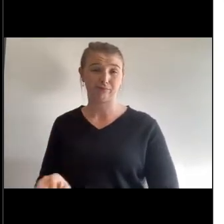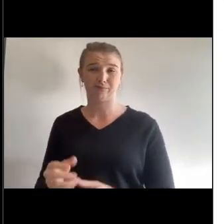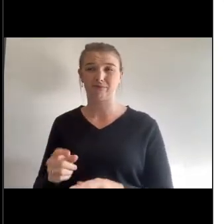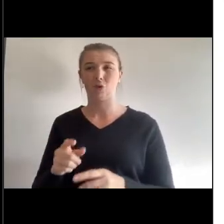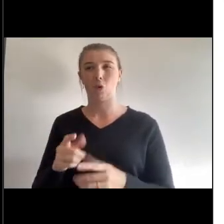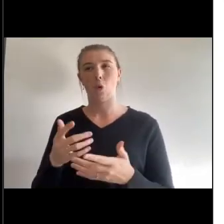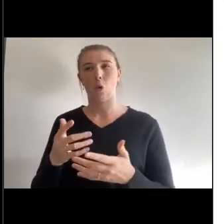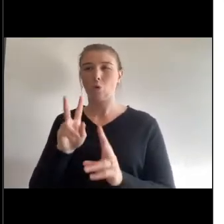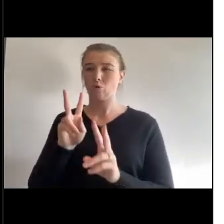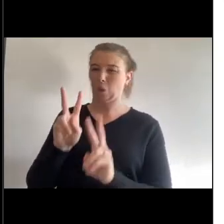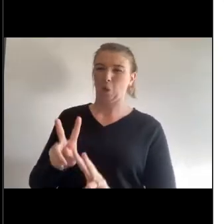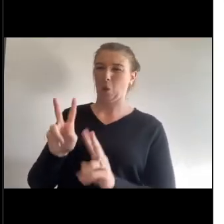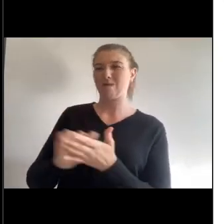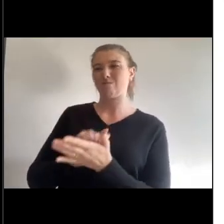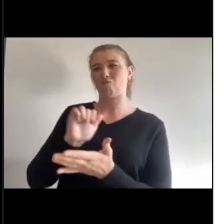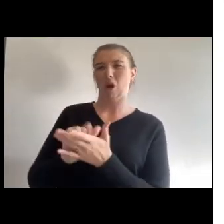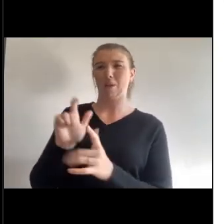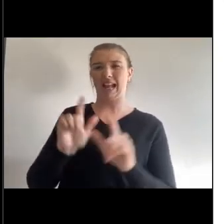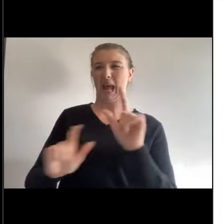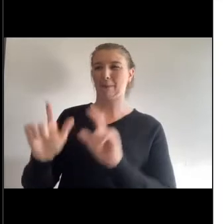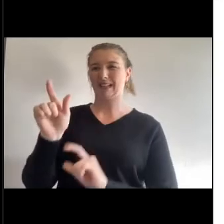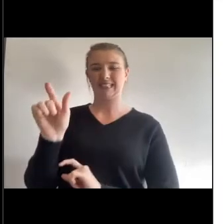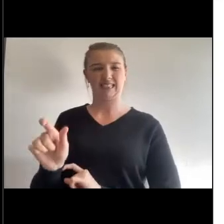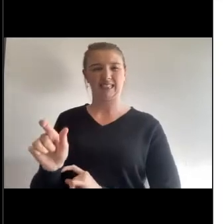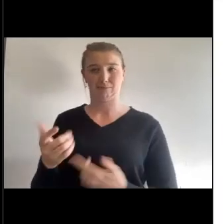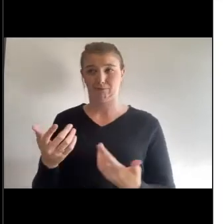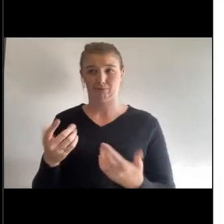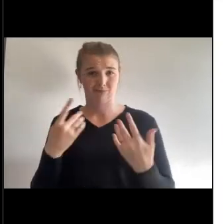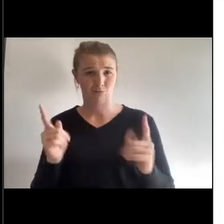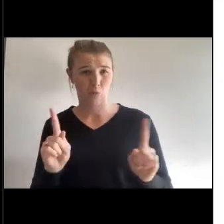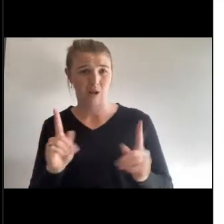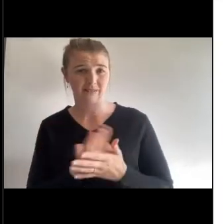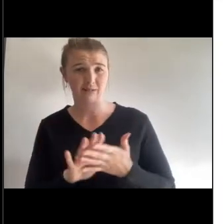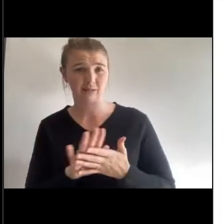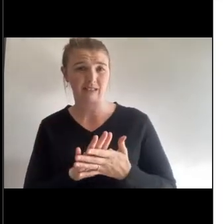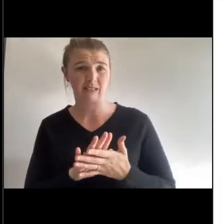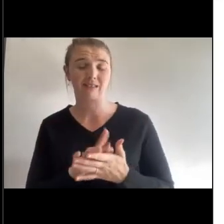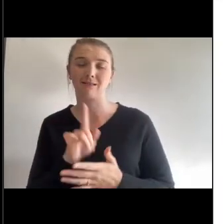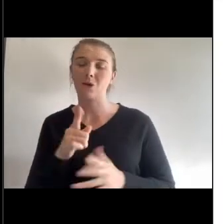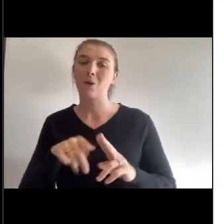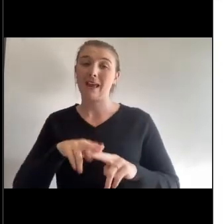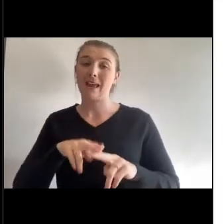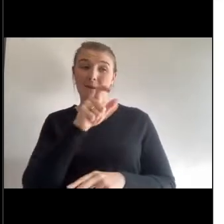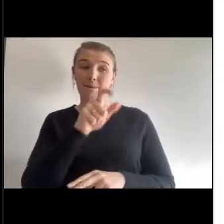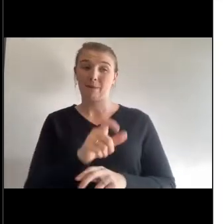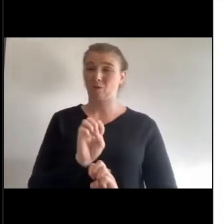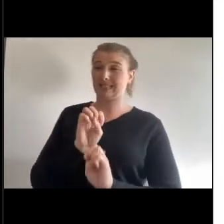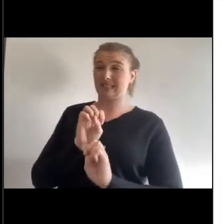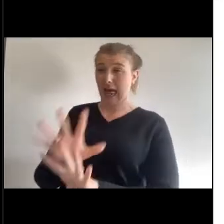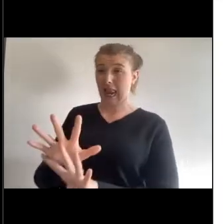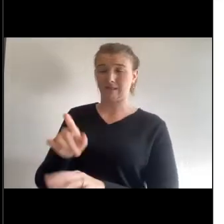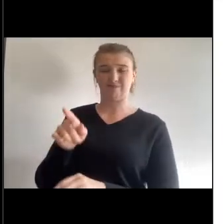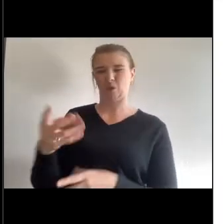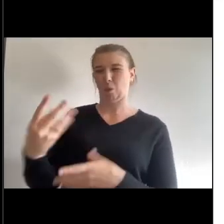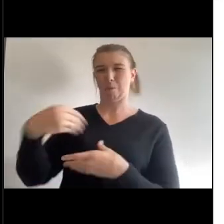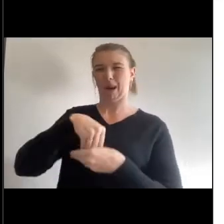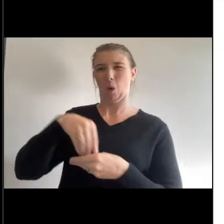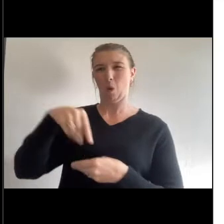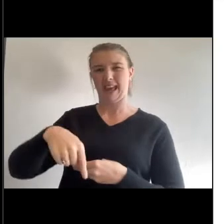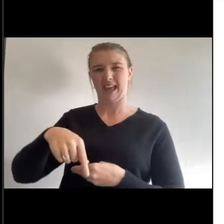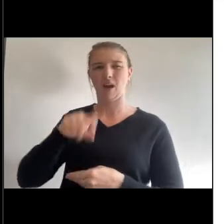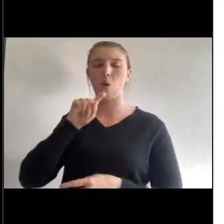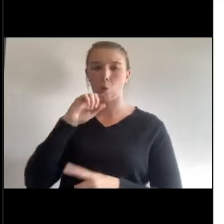means. So being told you don't belong is a major barrier to belonging. The second thing that